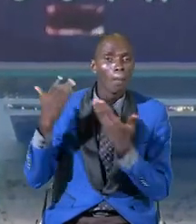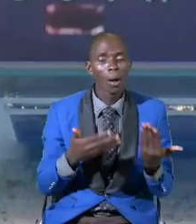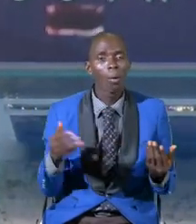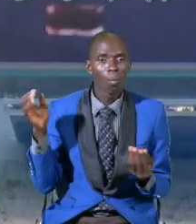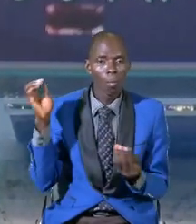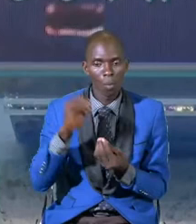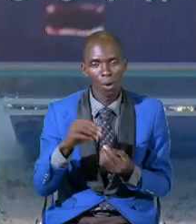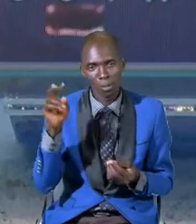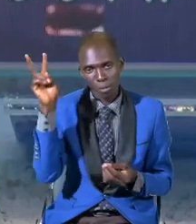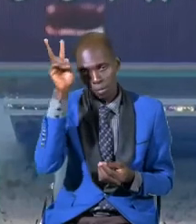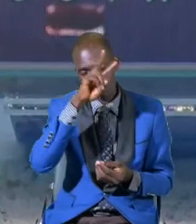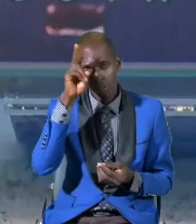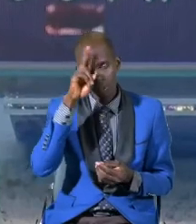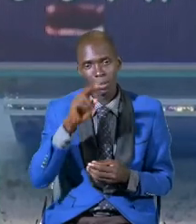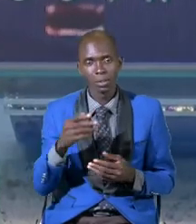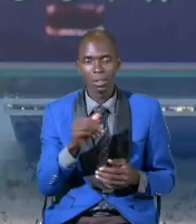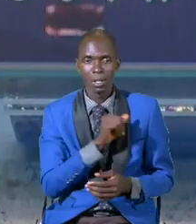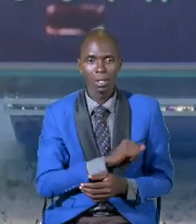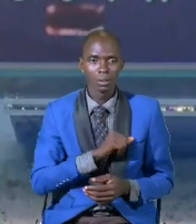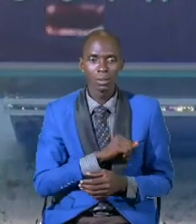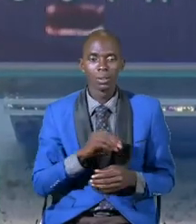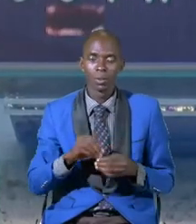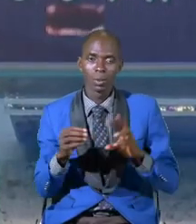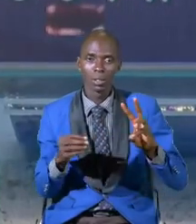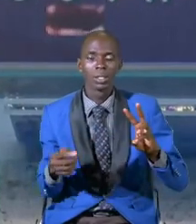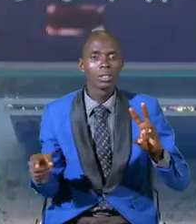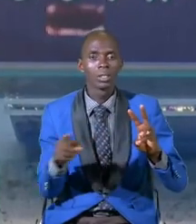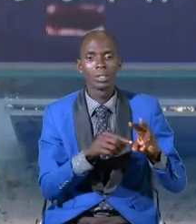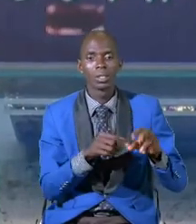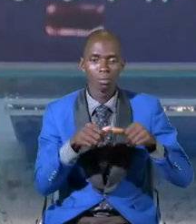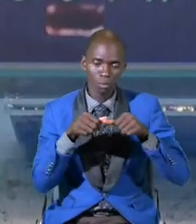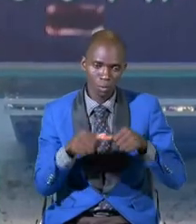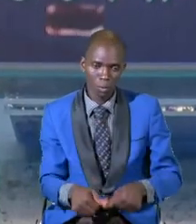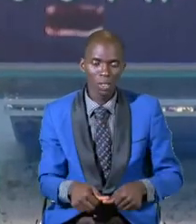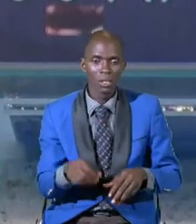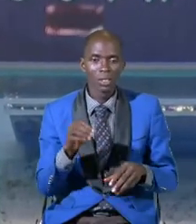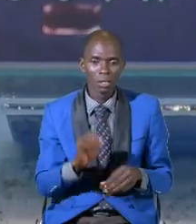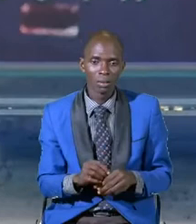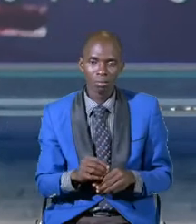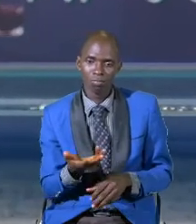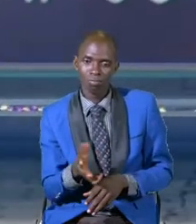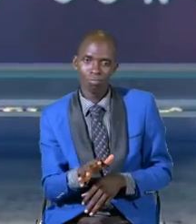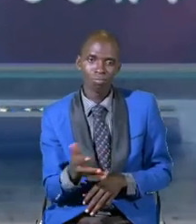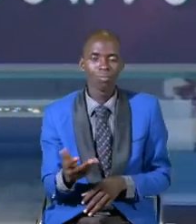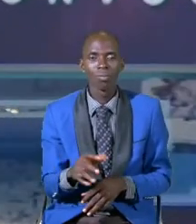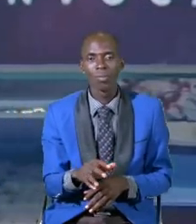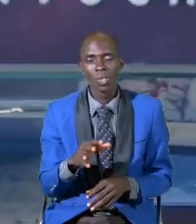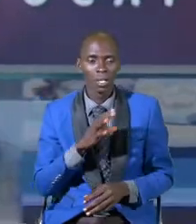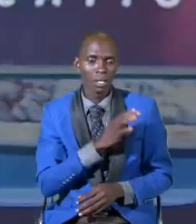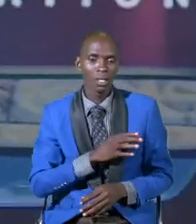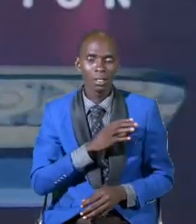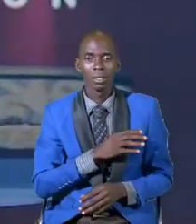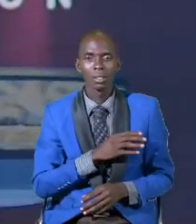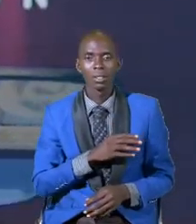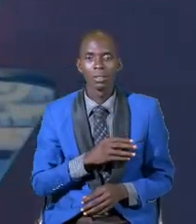cowardice. Number six, they abide in crooked character. They are characters that the Lord